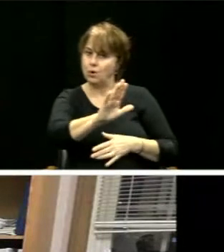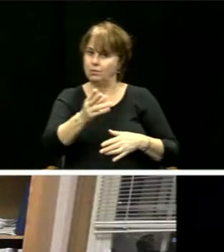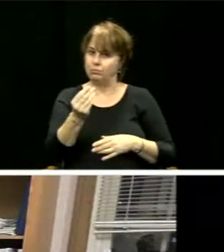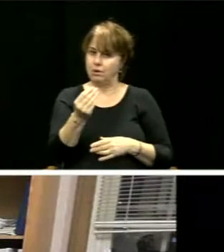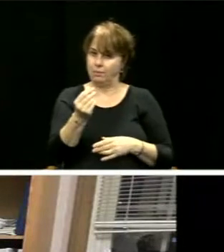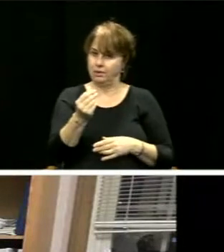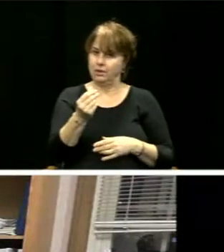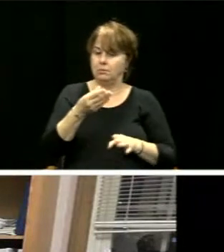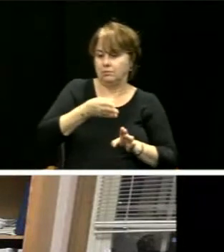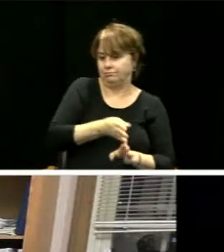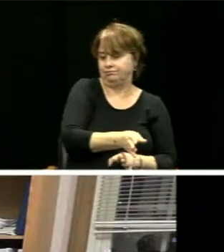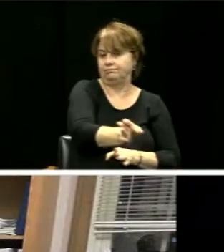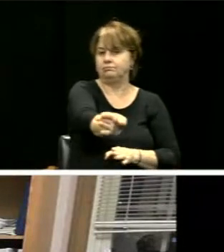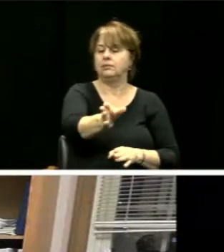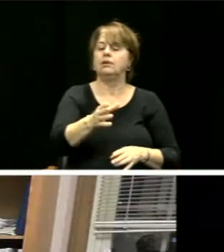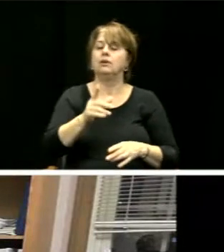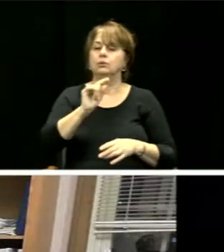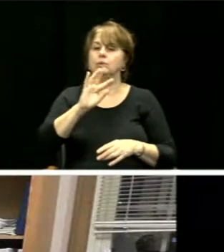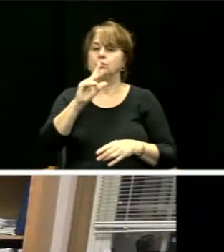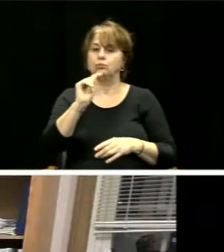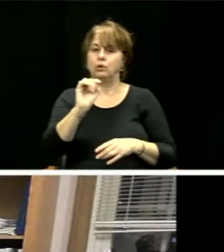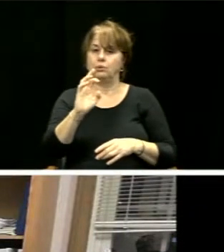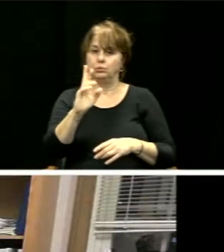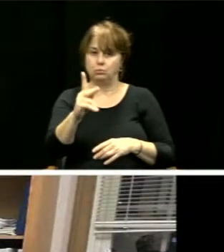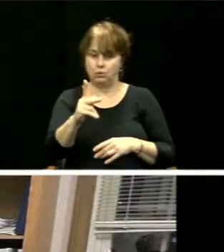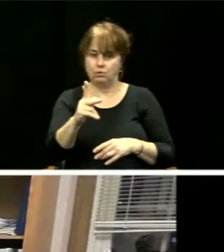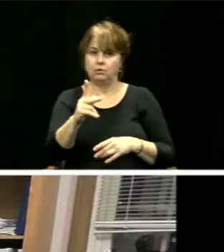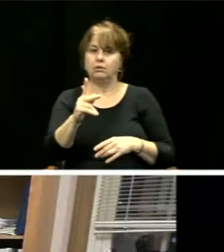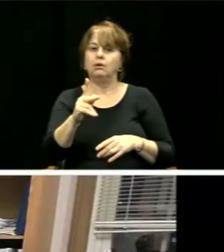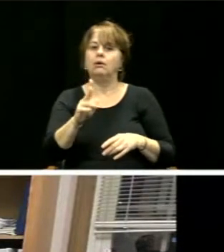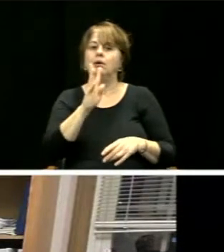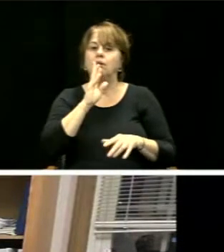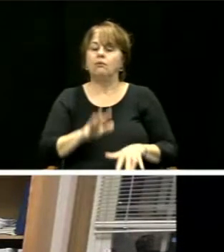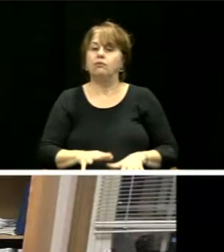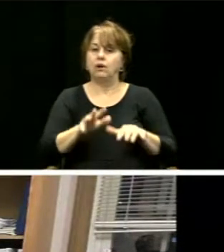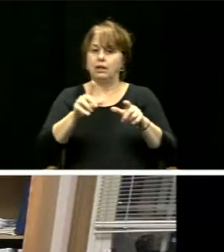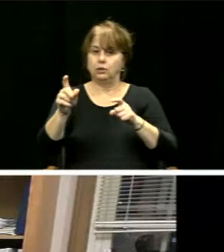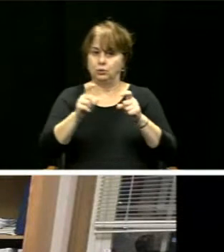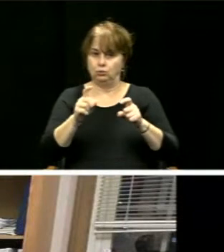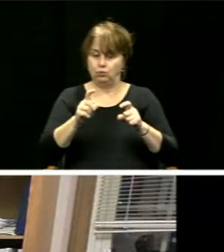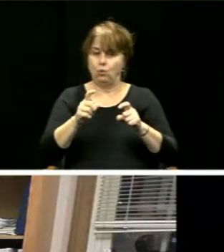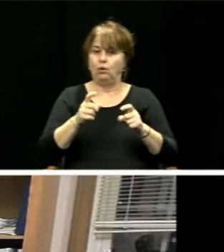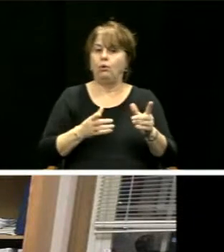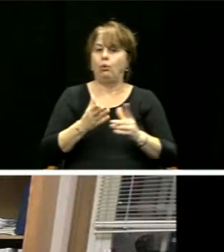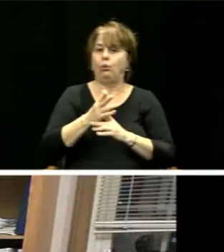the Trout Brook flood control facility through Loomis Drive.